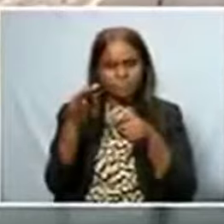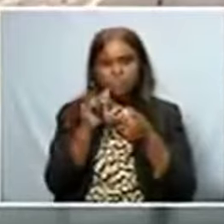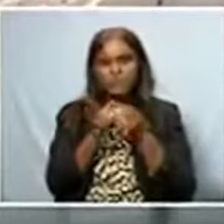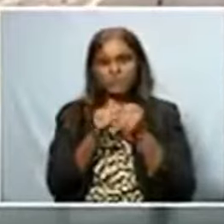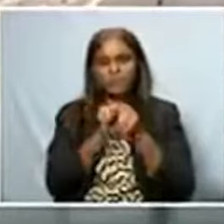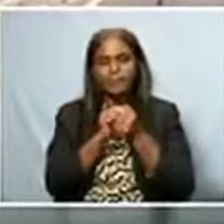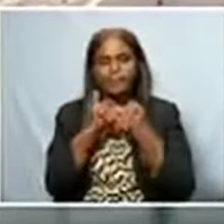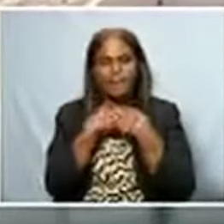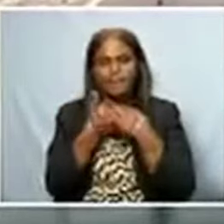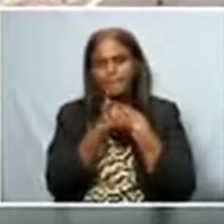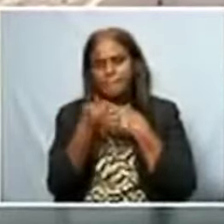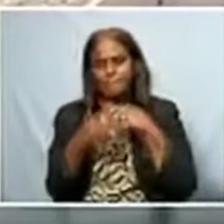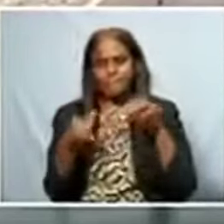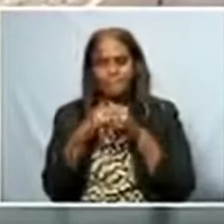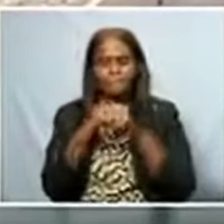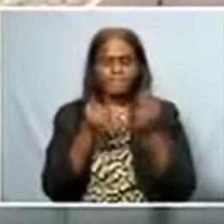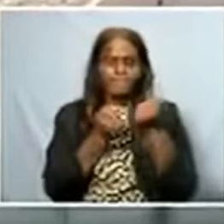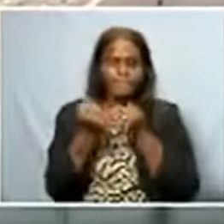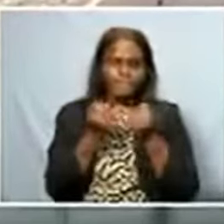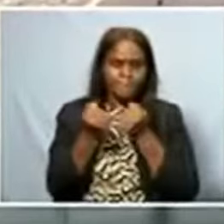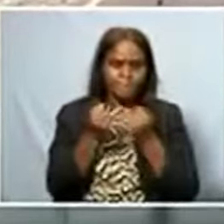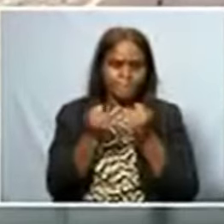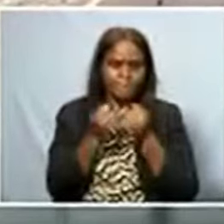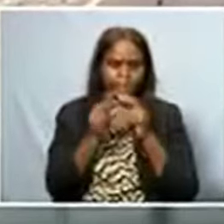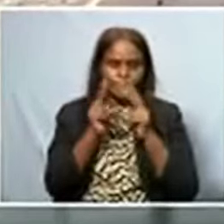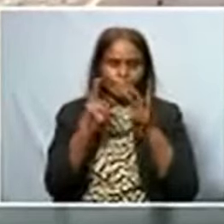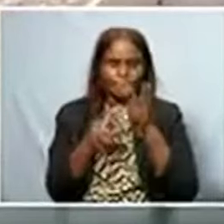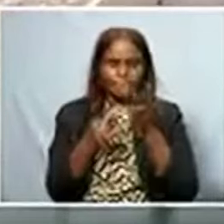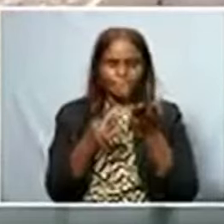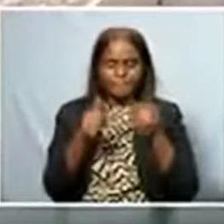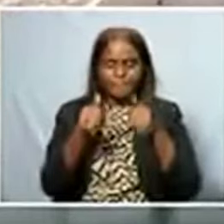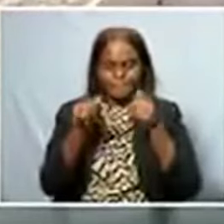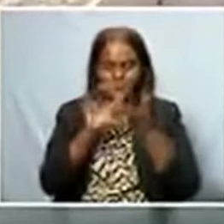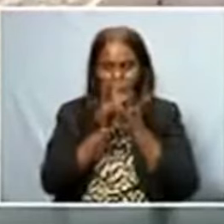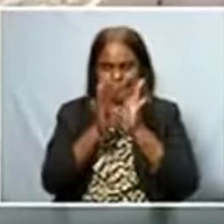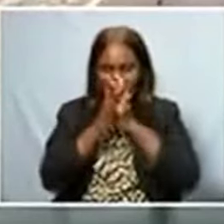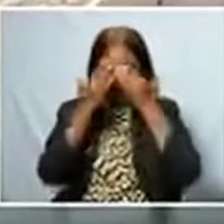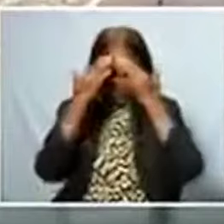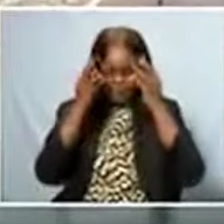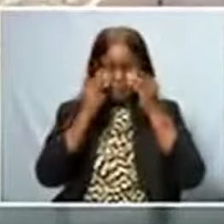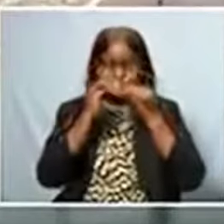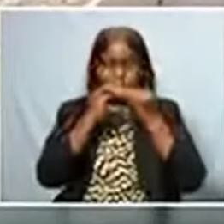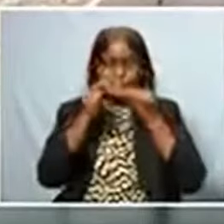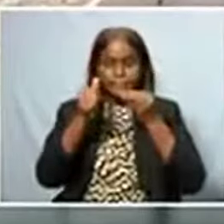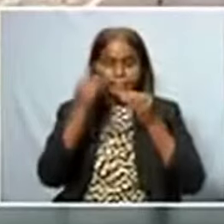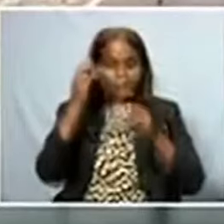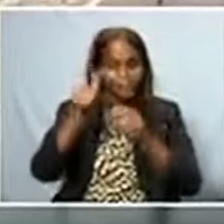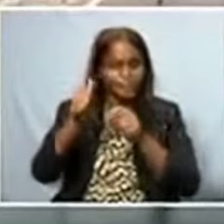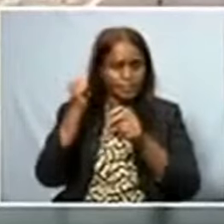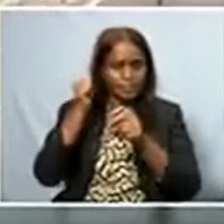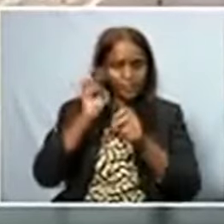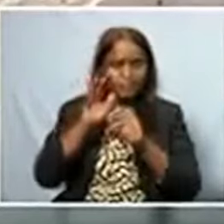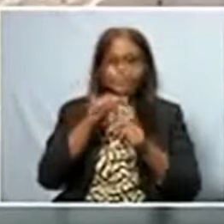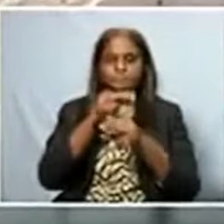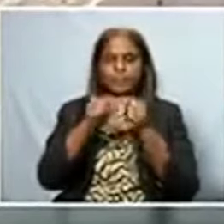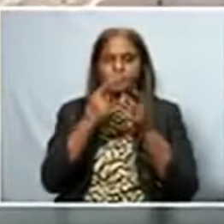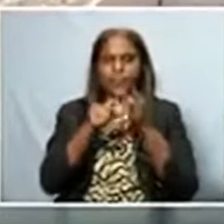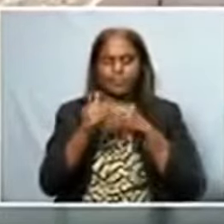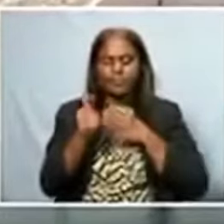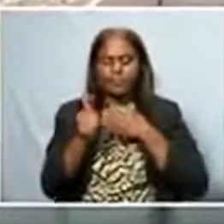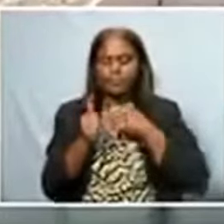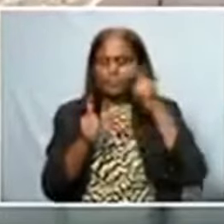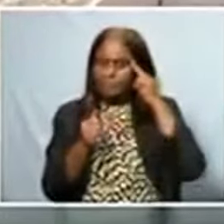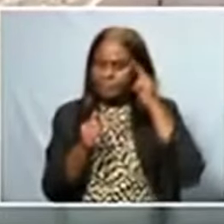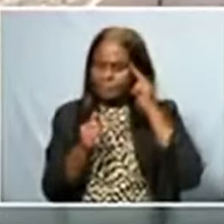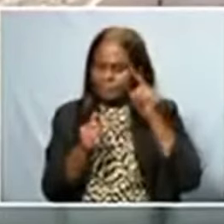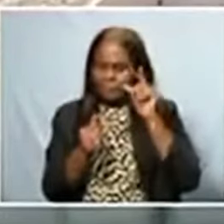among other things include vehicles, so that they realize the objective they are meant for. I think that is the